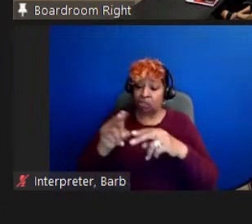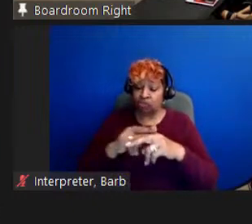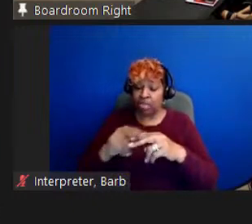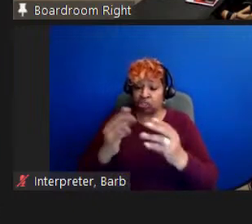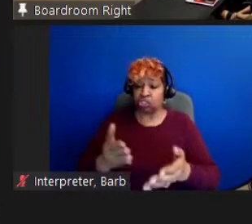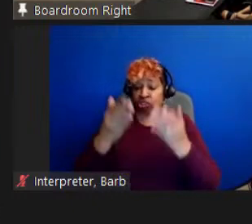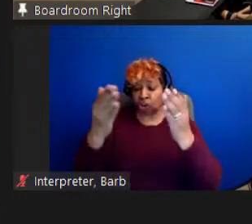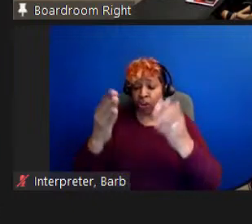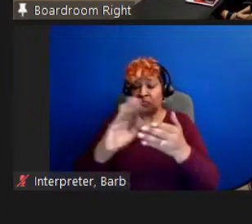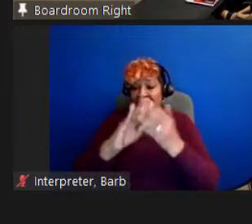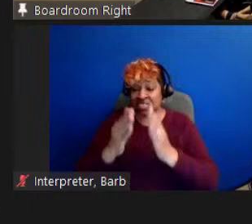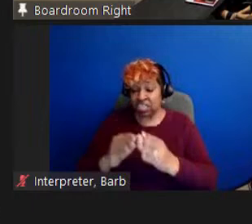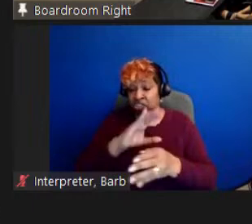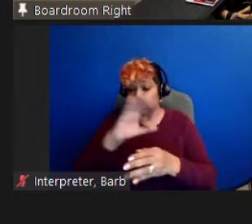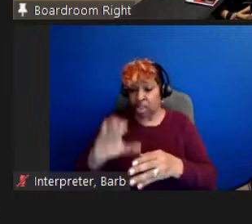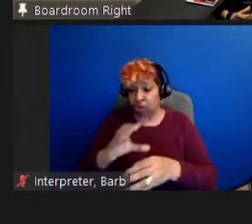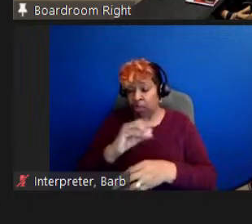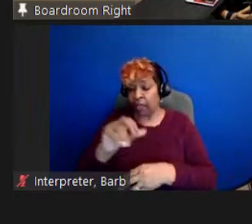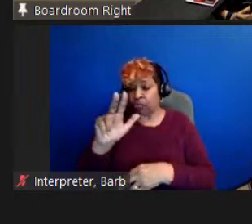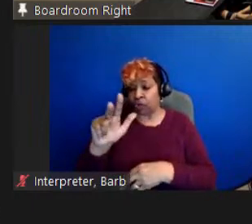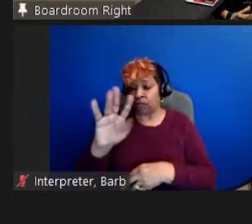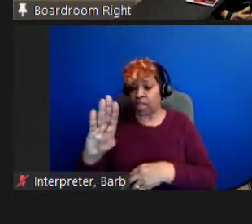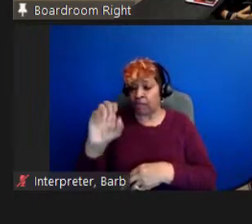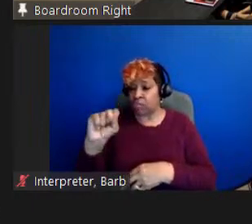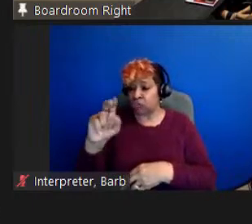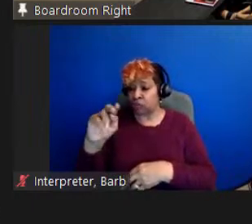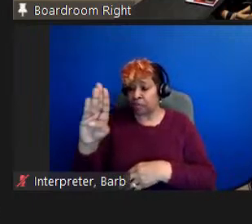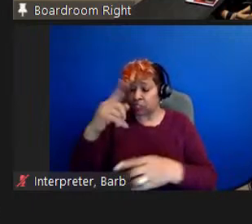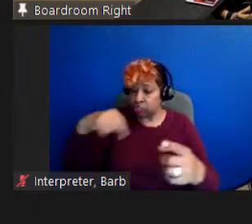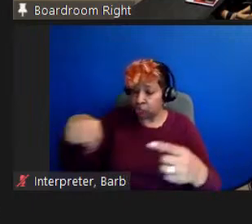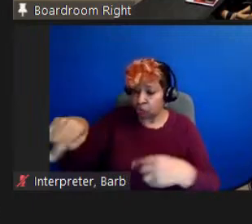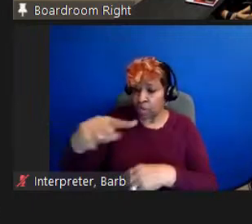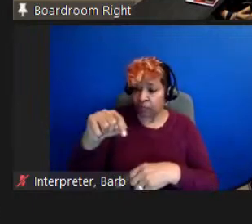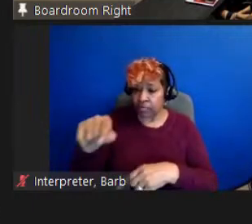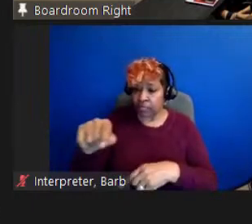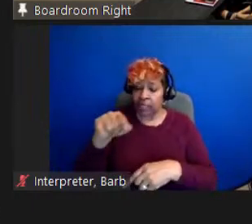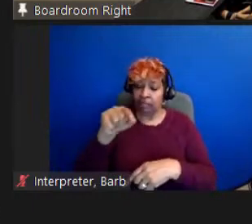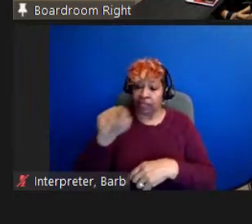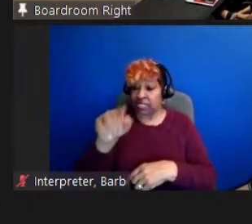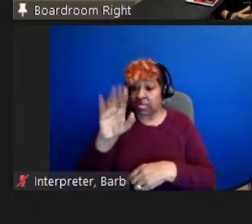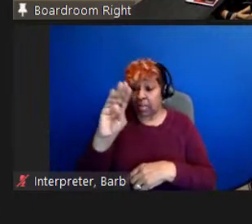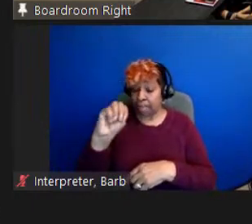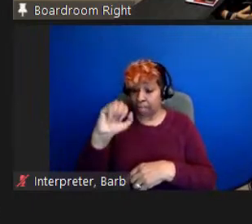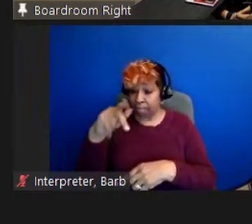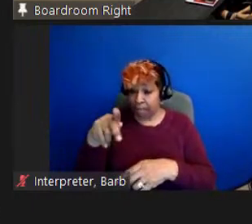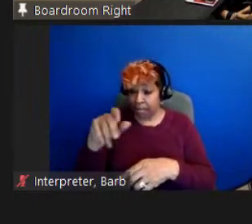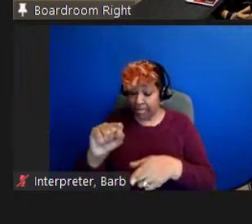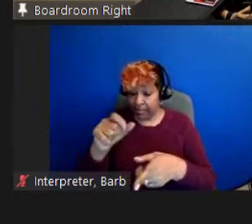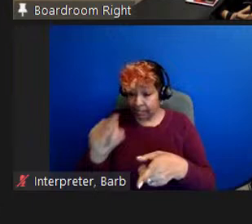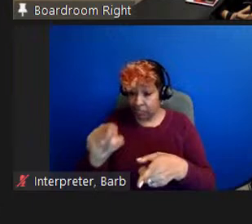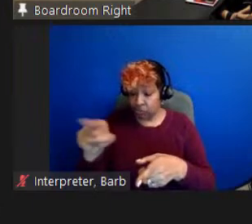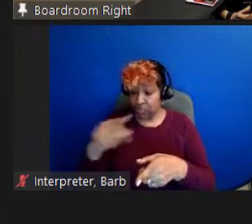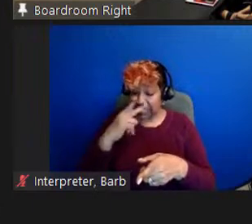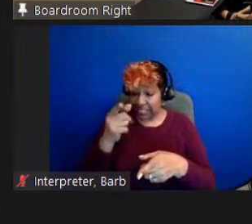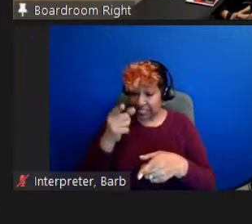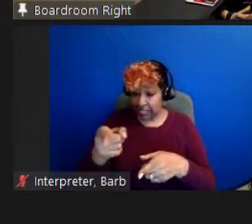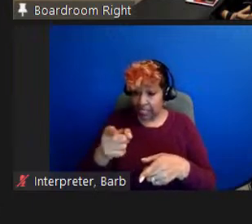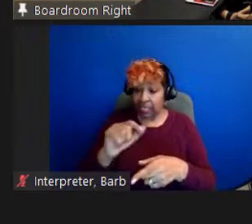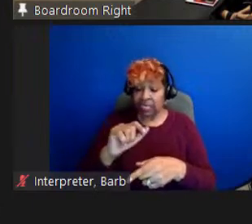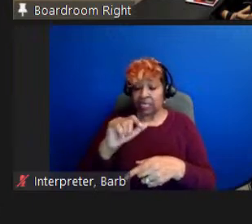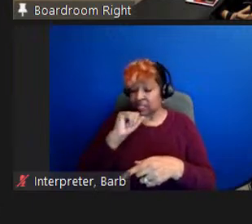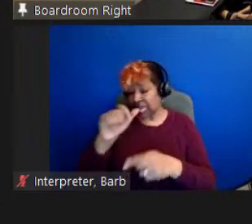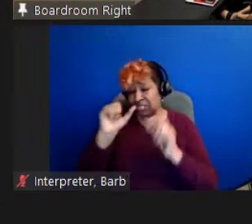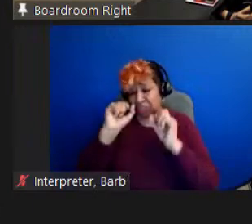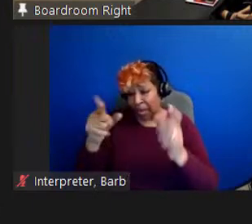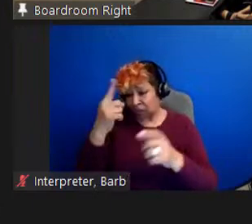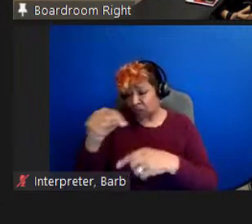Cook County suburbs that surround us. So these are census tract mappings that you see on that. And again, it shouldn't be a surprise to anybody